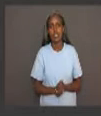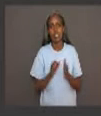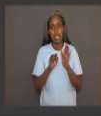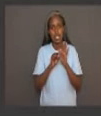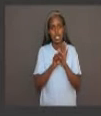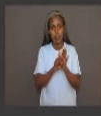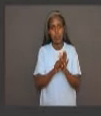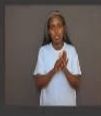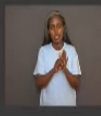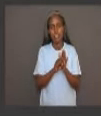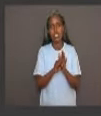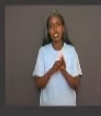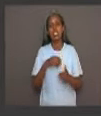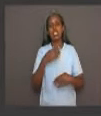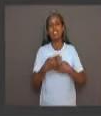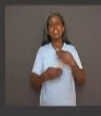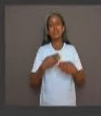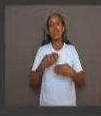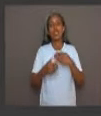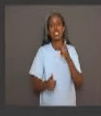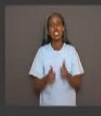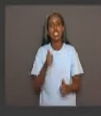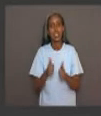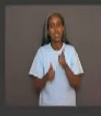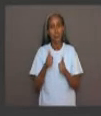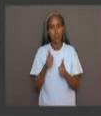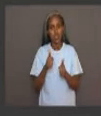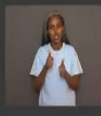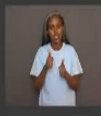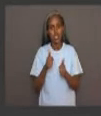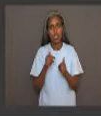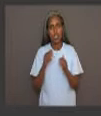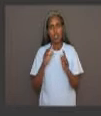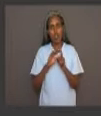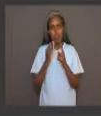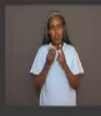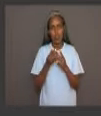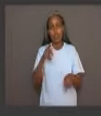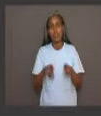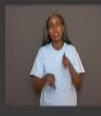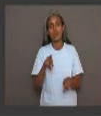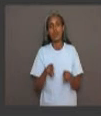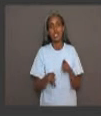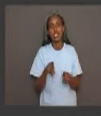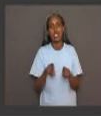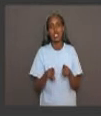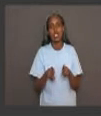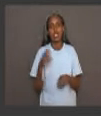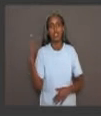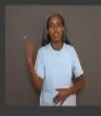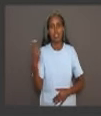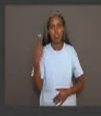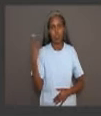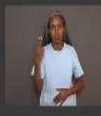Sampling is the process in which a portion of the population is